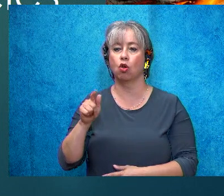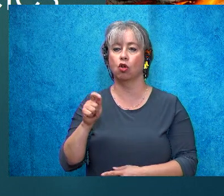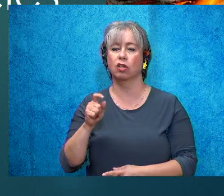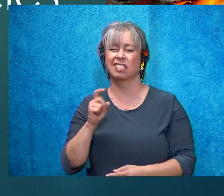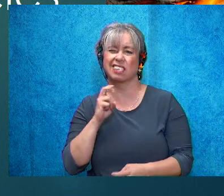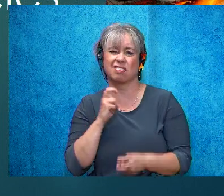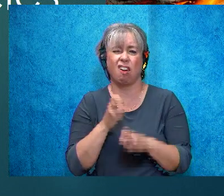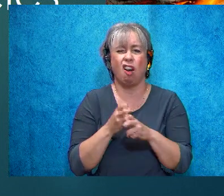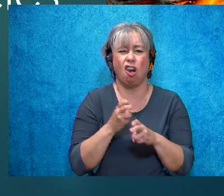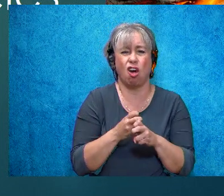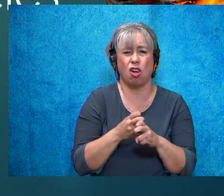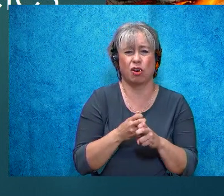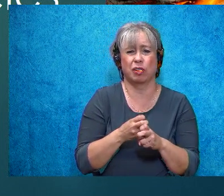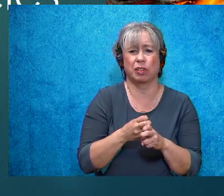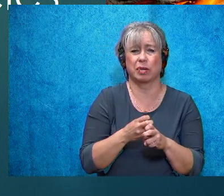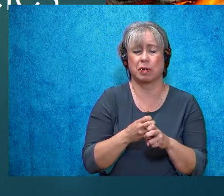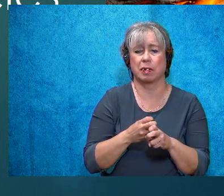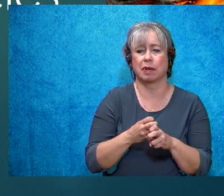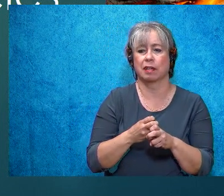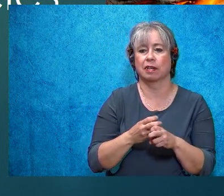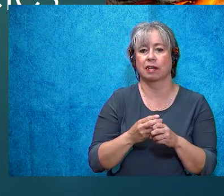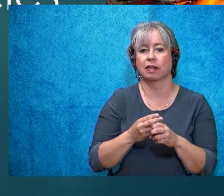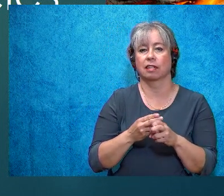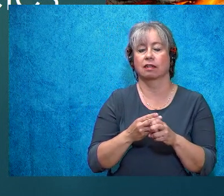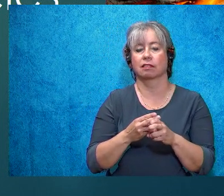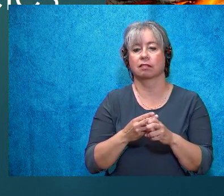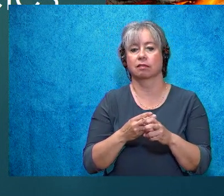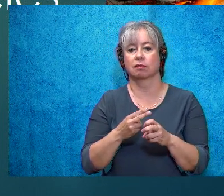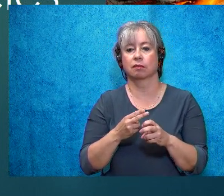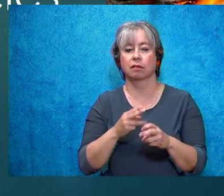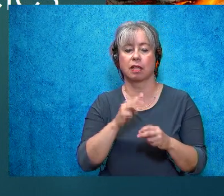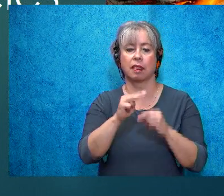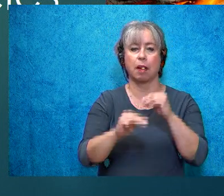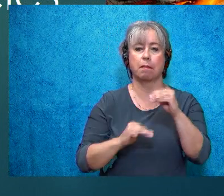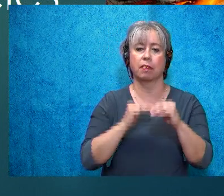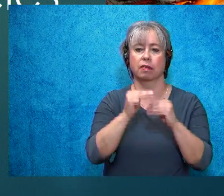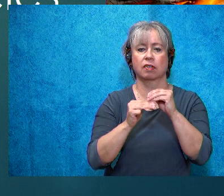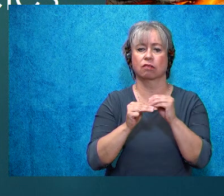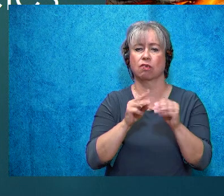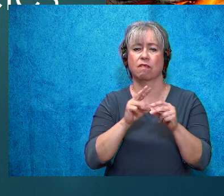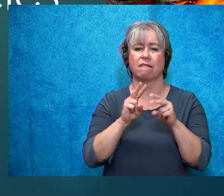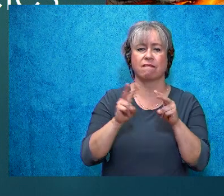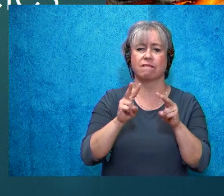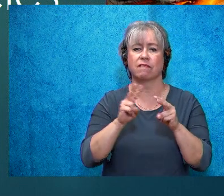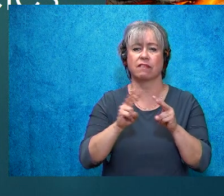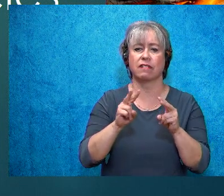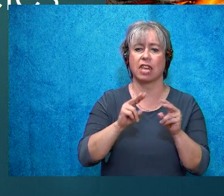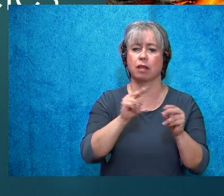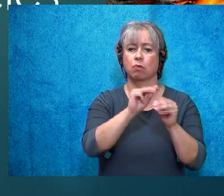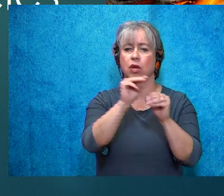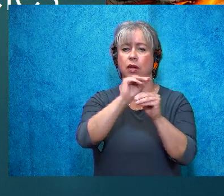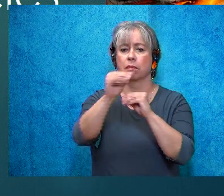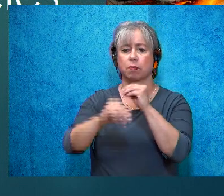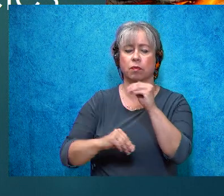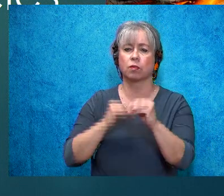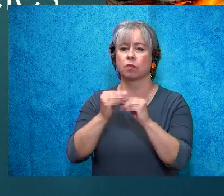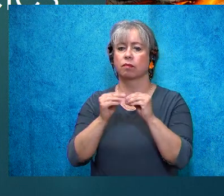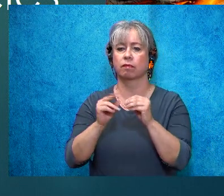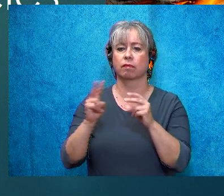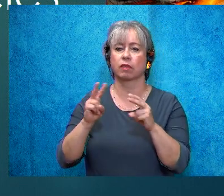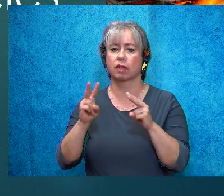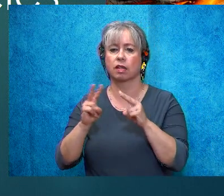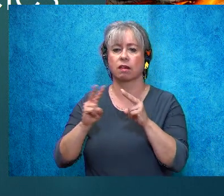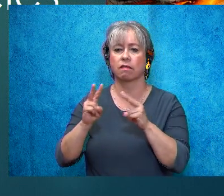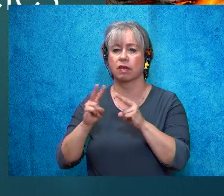is the kinetic energy of the molecules of matter vibrating around. So the motion of the particles in matter that